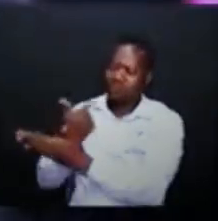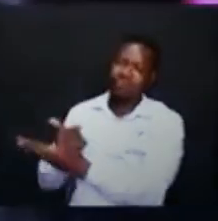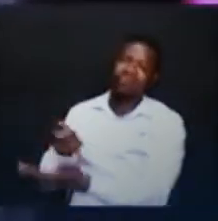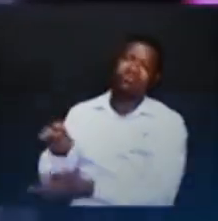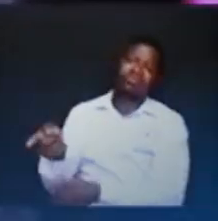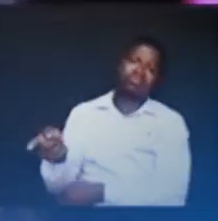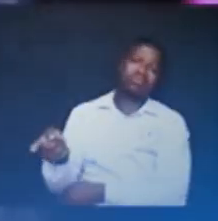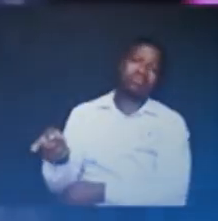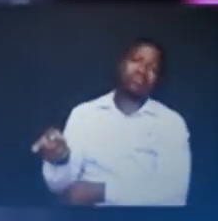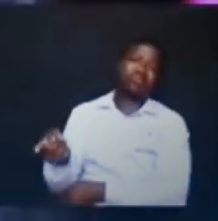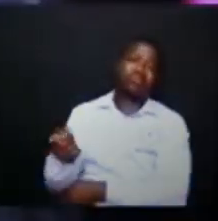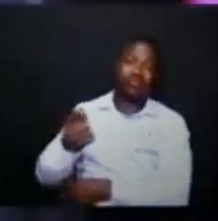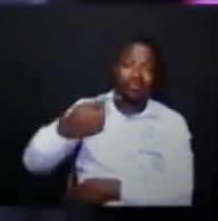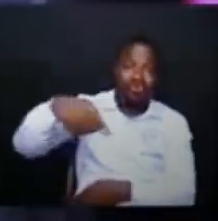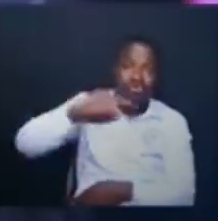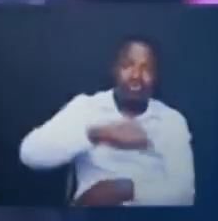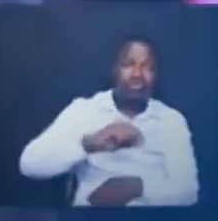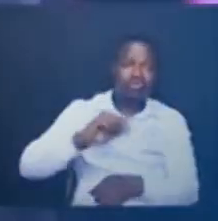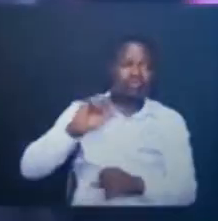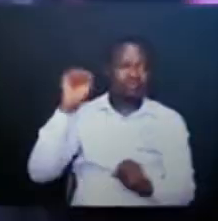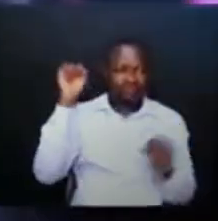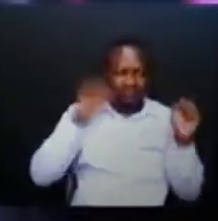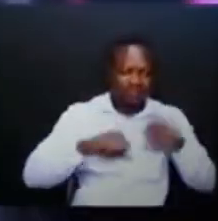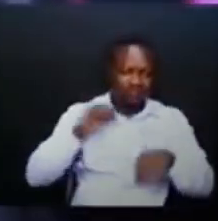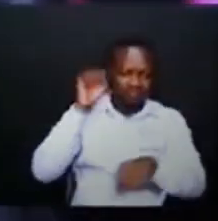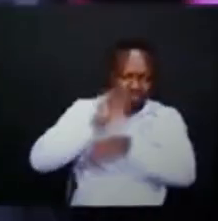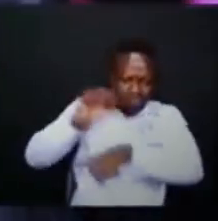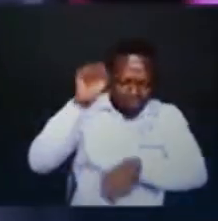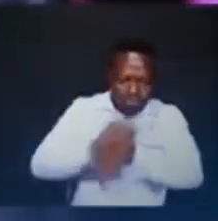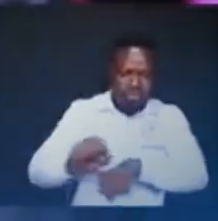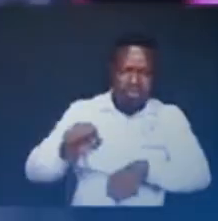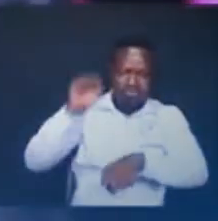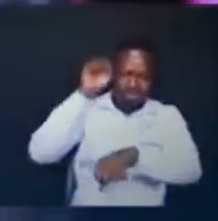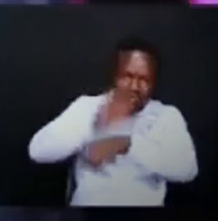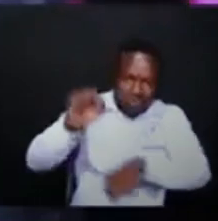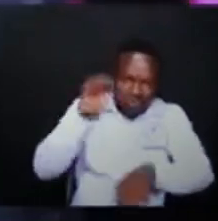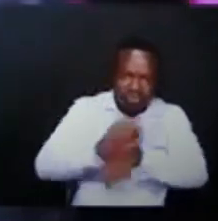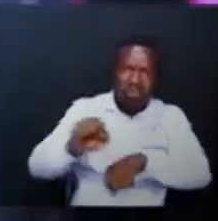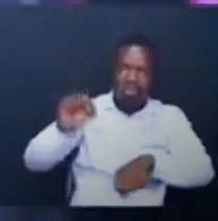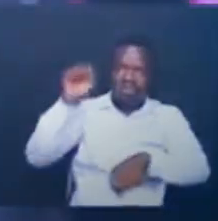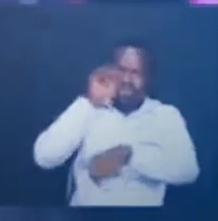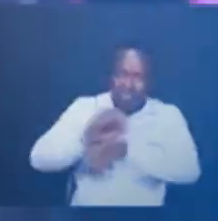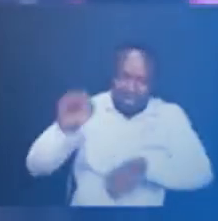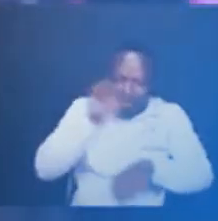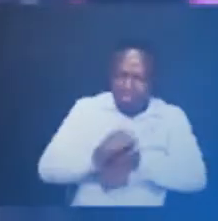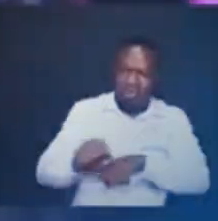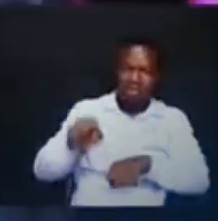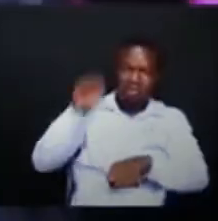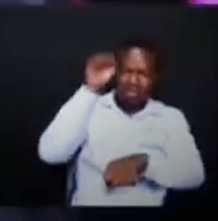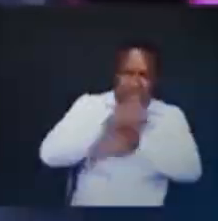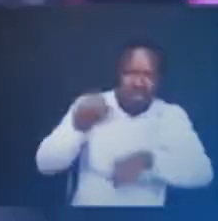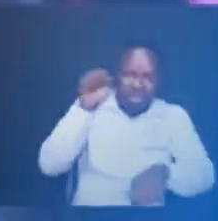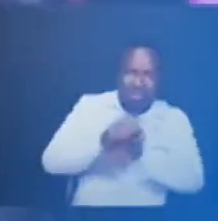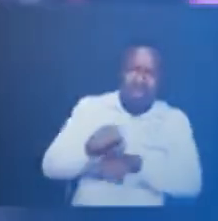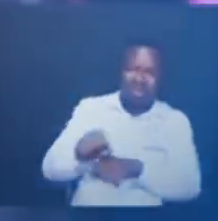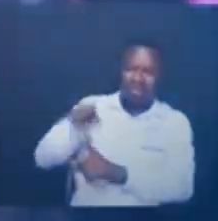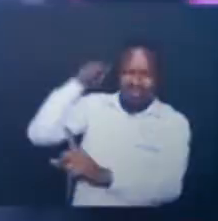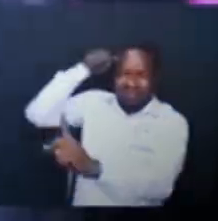will work to address the kind of Ghanaian we want to become in